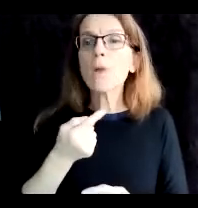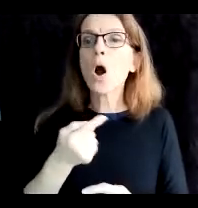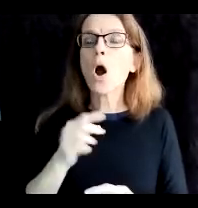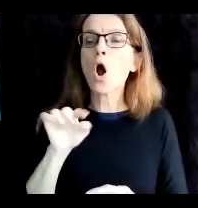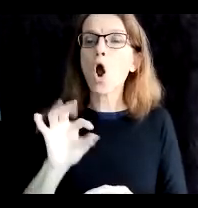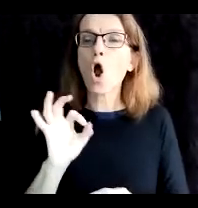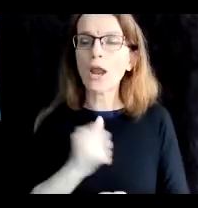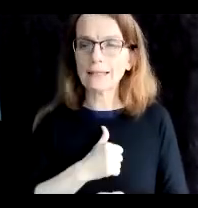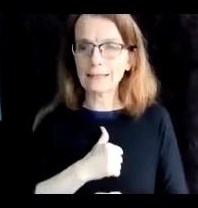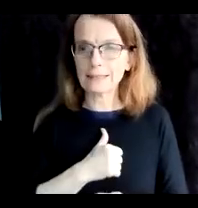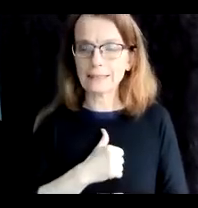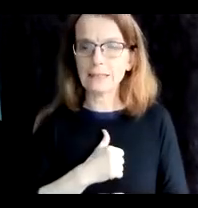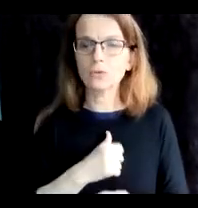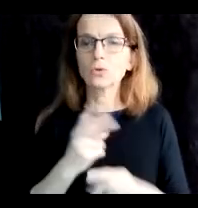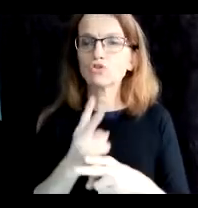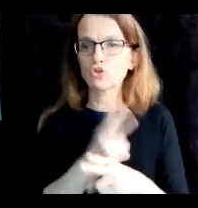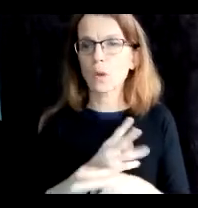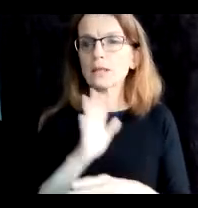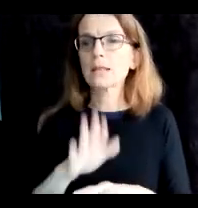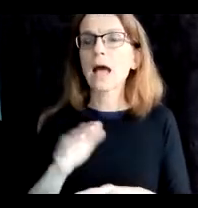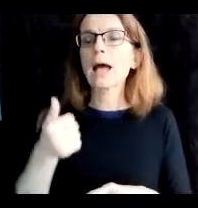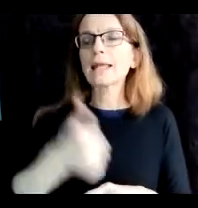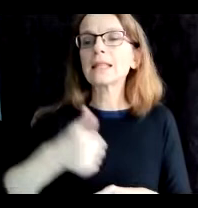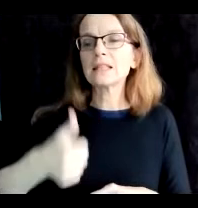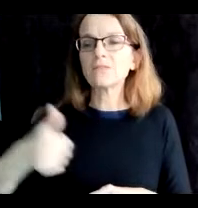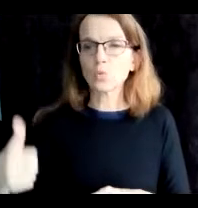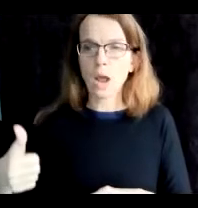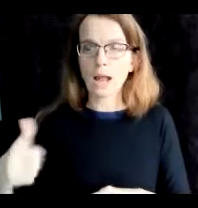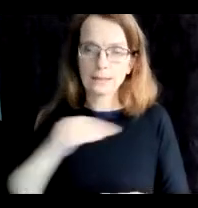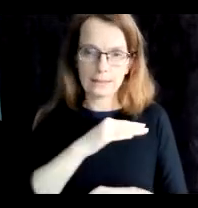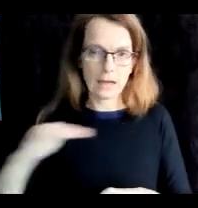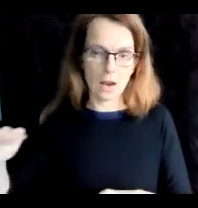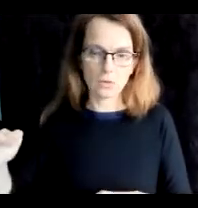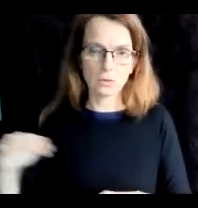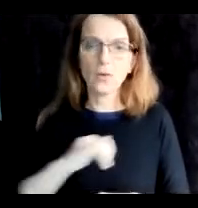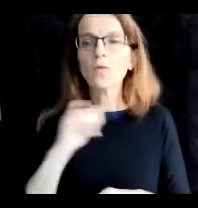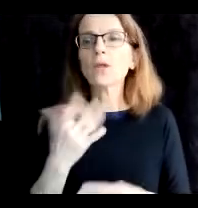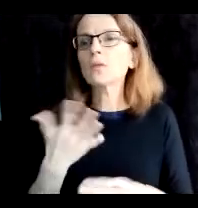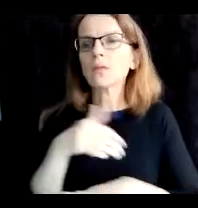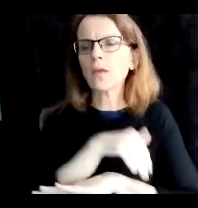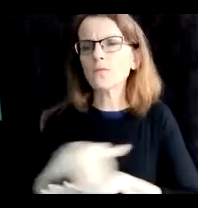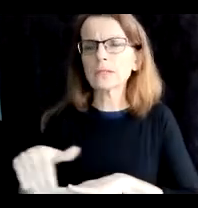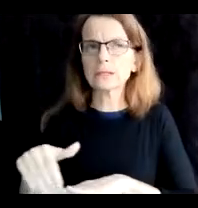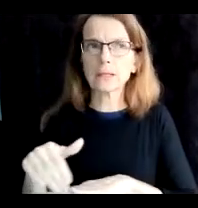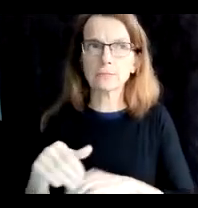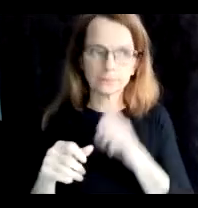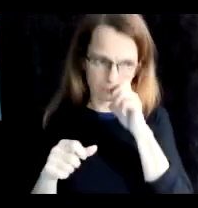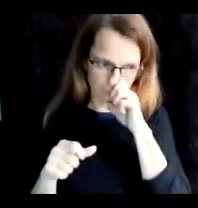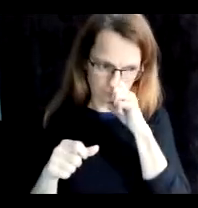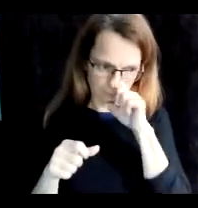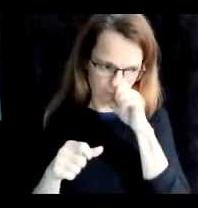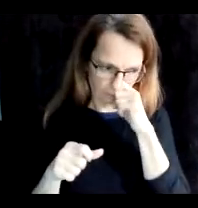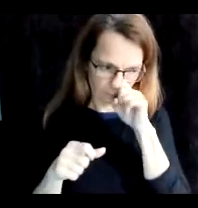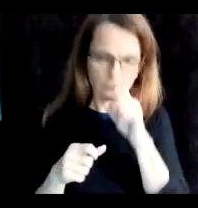is always some kind of patriotic or nationalistic or religious discourse, very mild